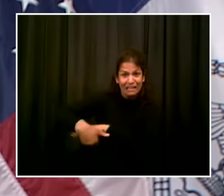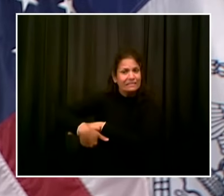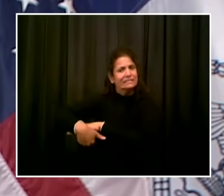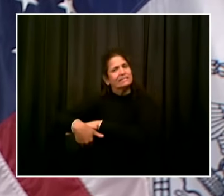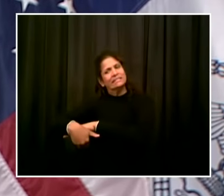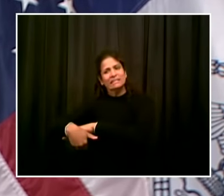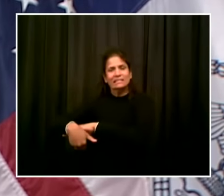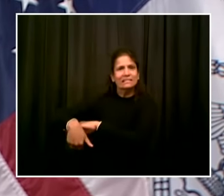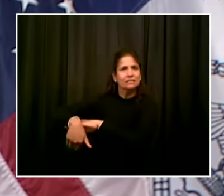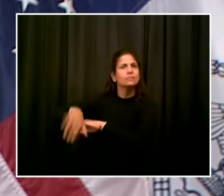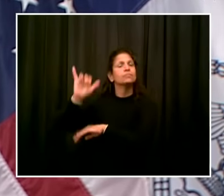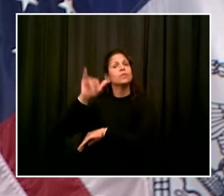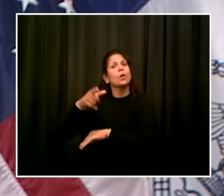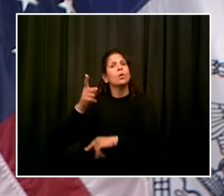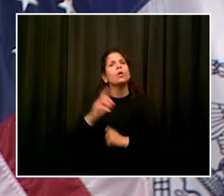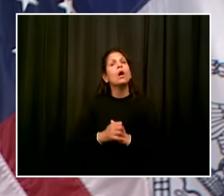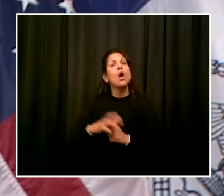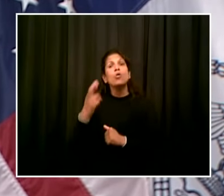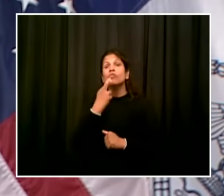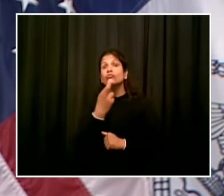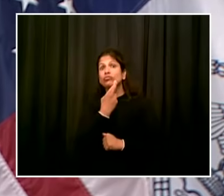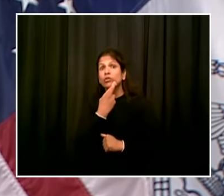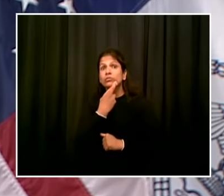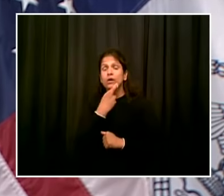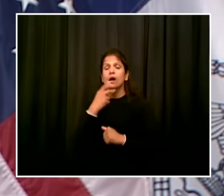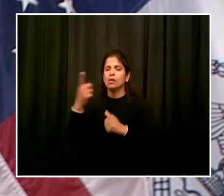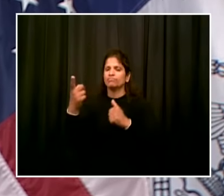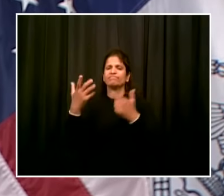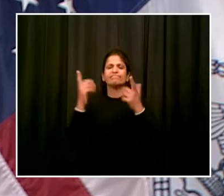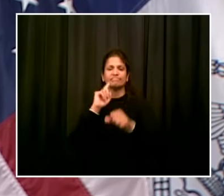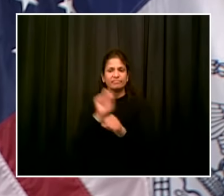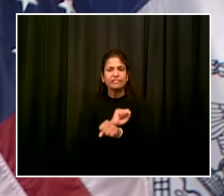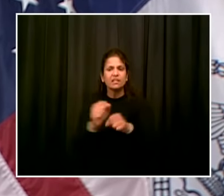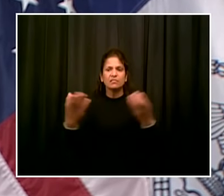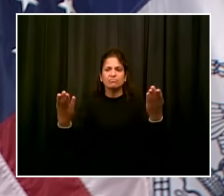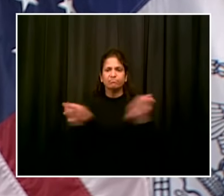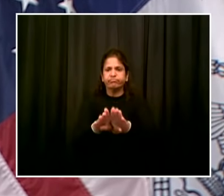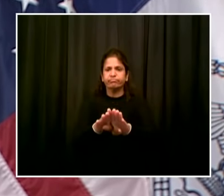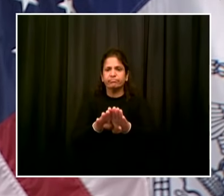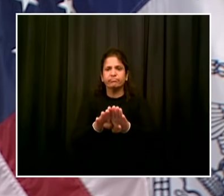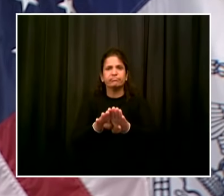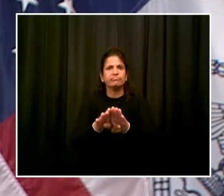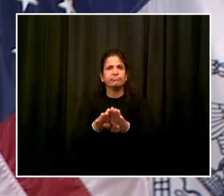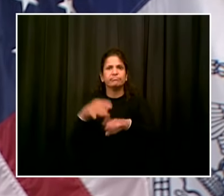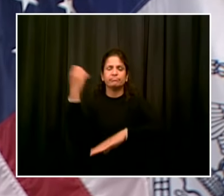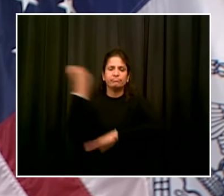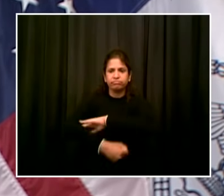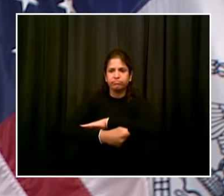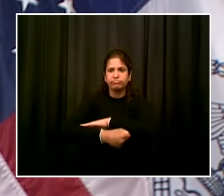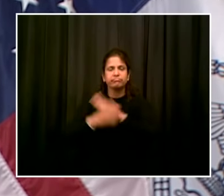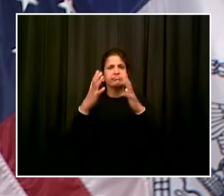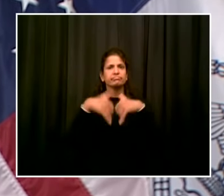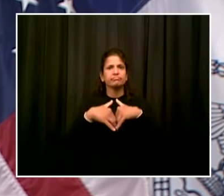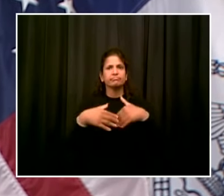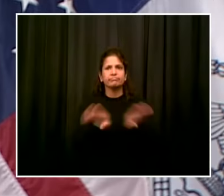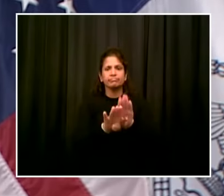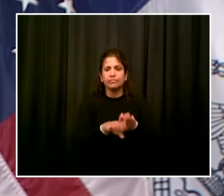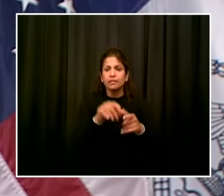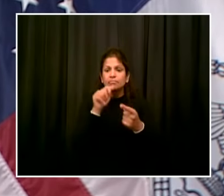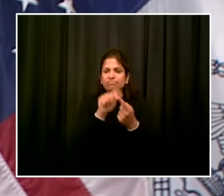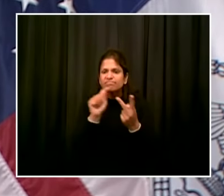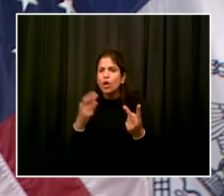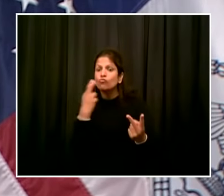down. If others have to be, and we don't want to, but if others have to be, we will. And we're going to have a lot of presence out there, and that's always going to be a solution.